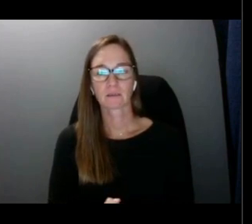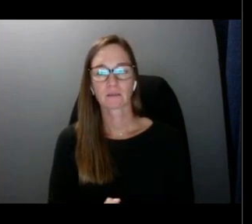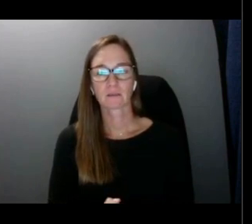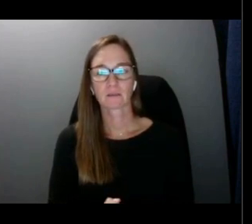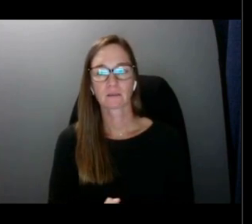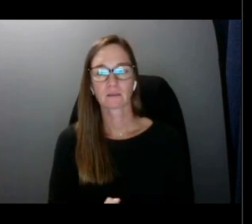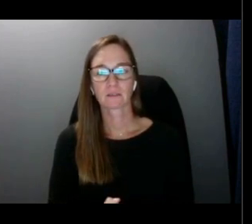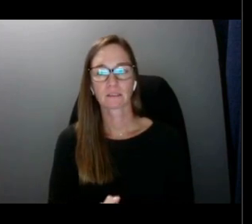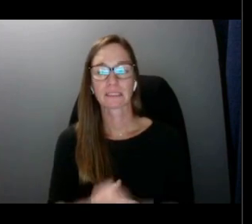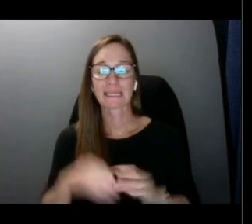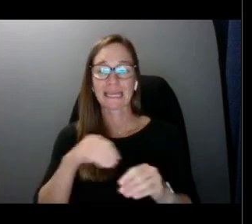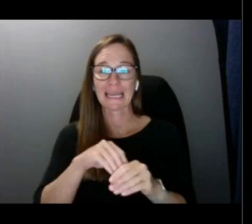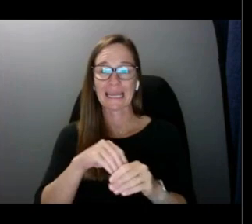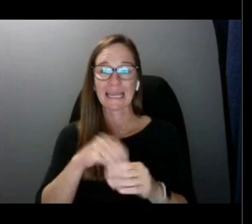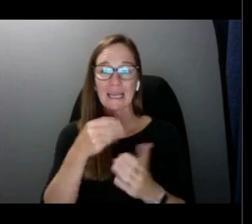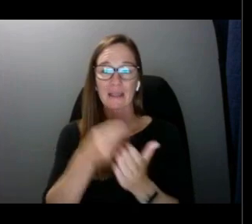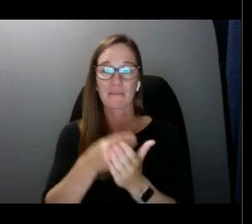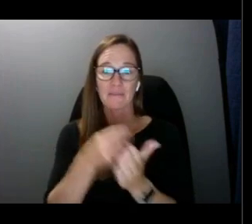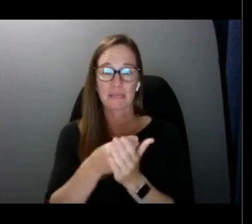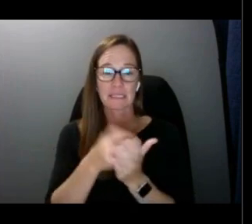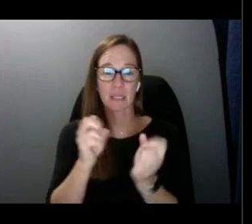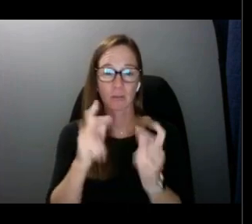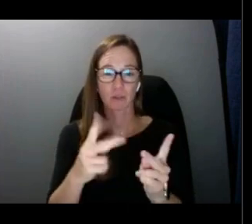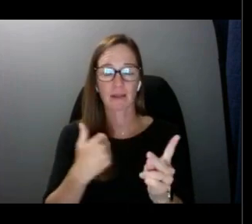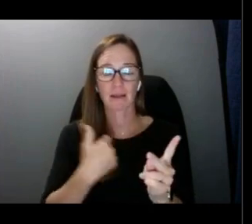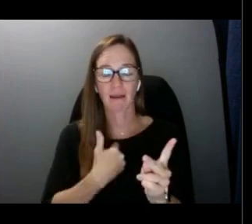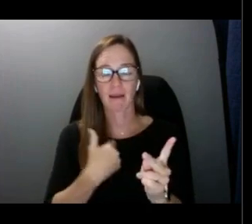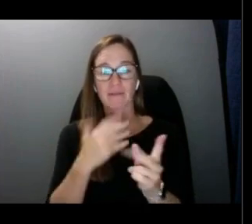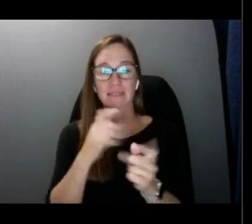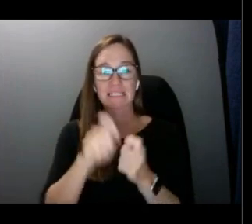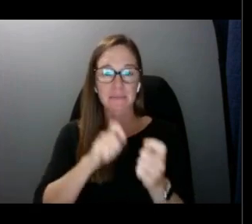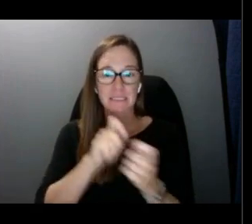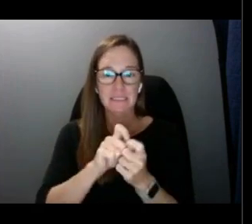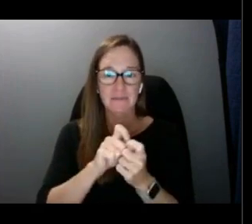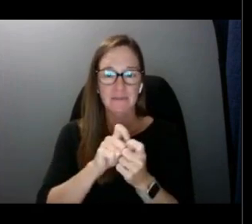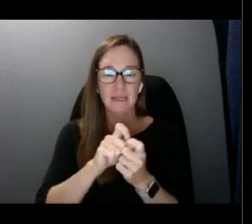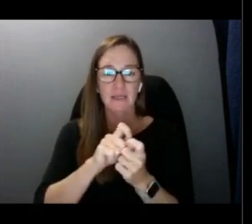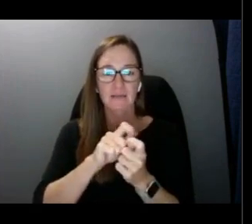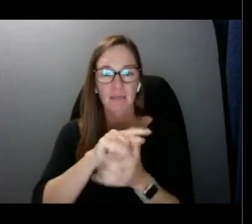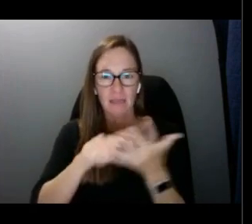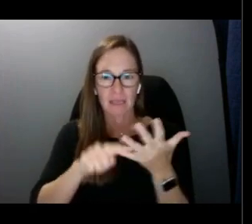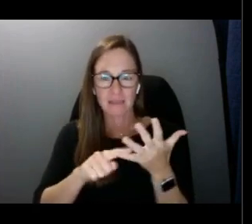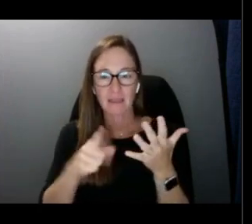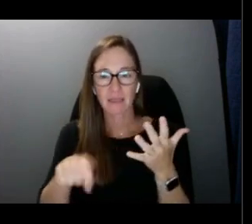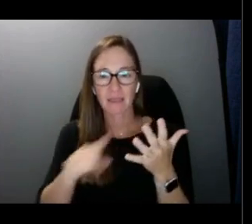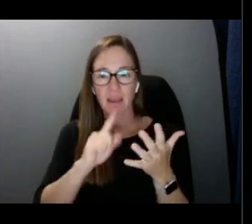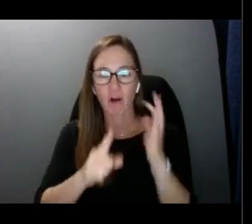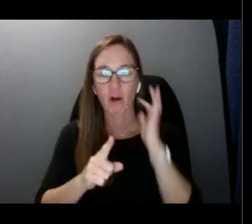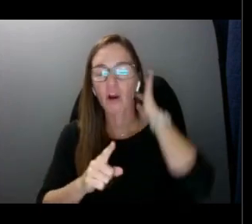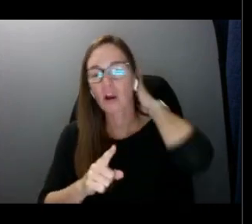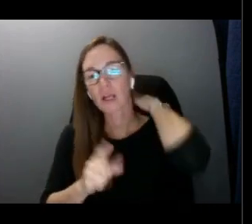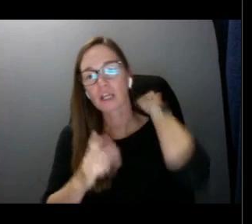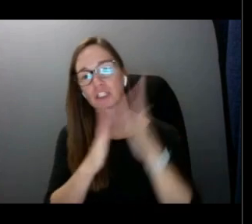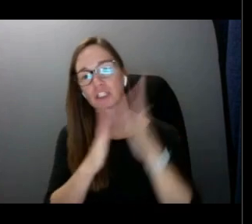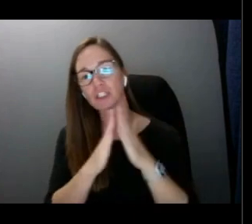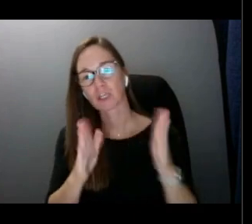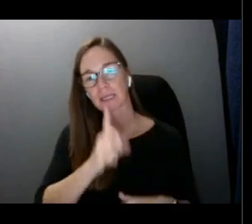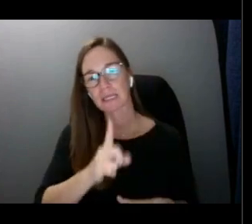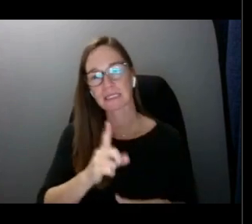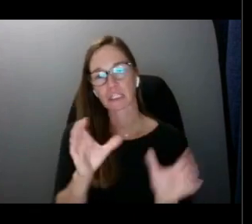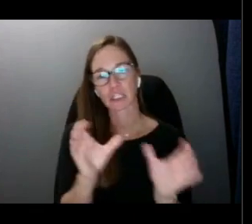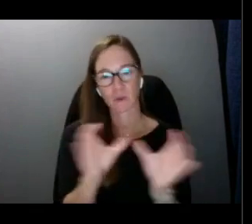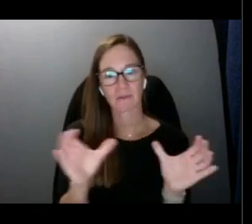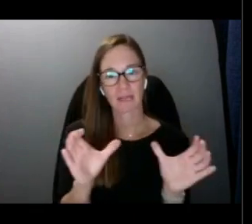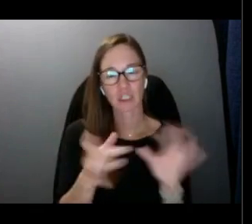In the funding opportunity, there are specific ones. They are generally it's